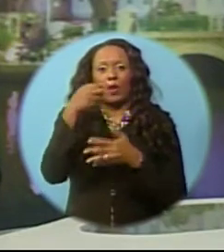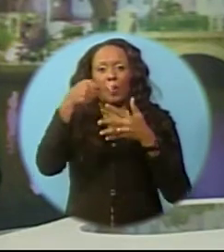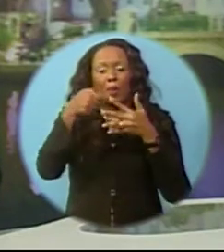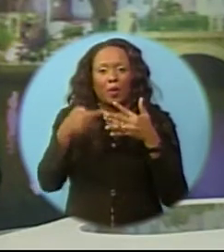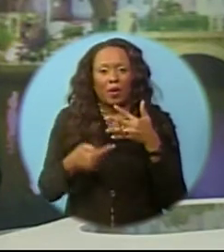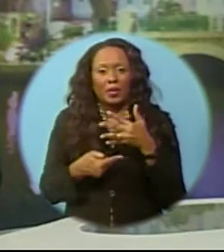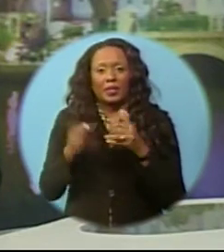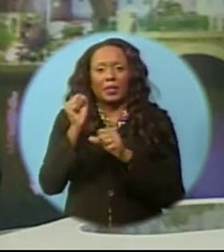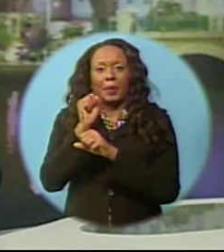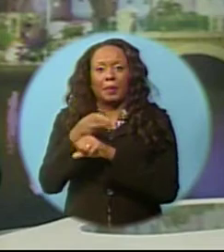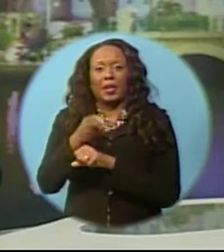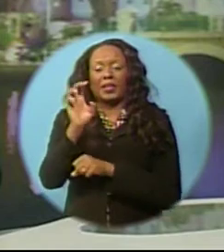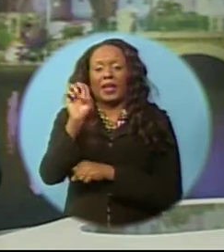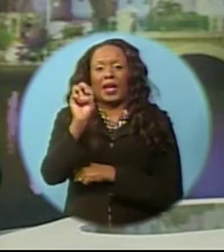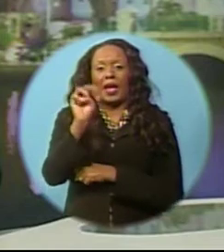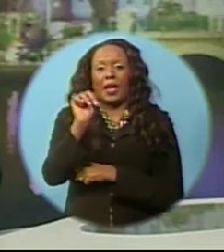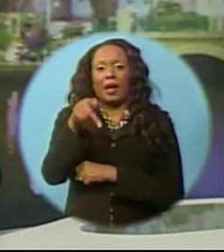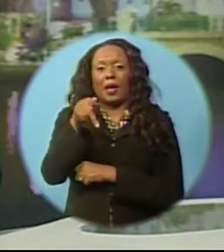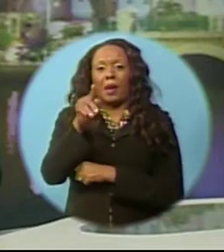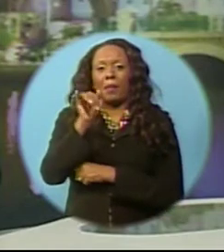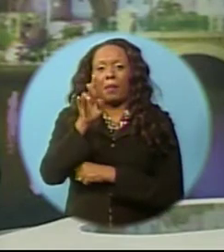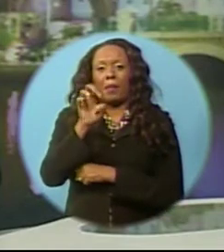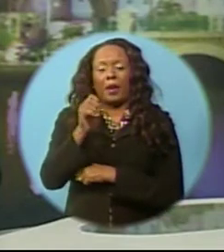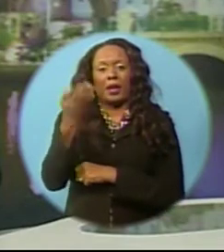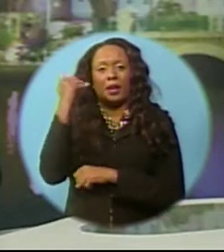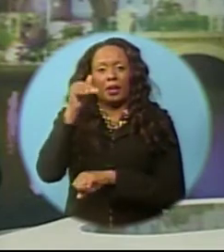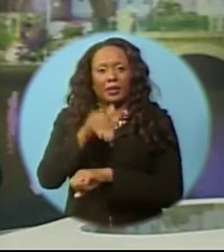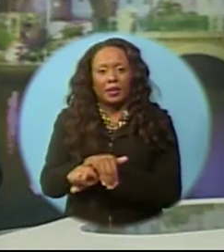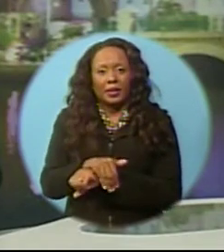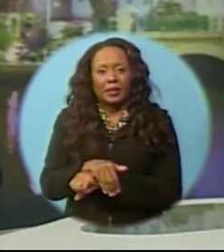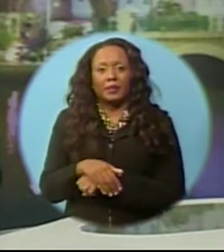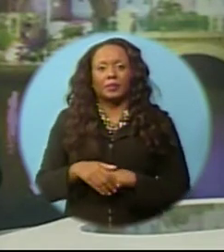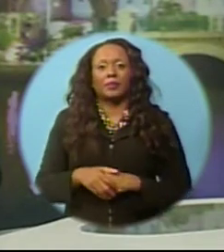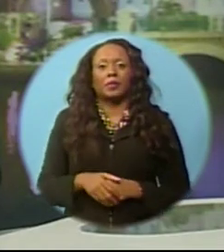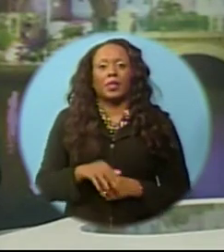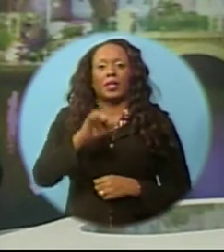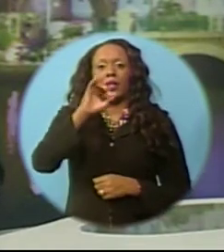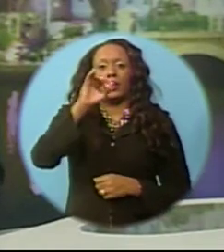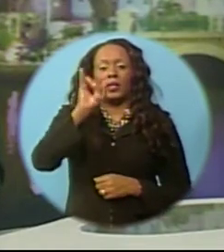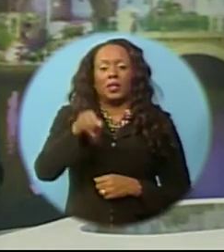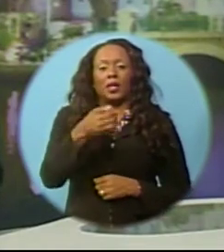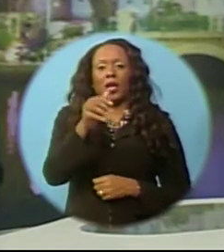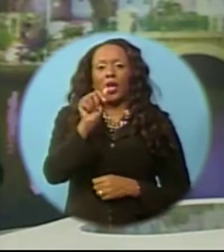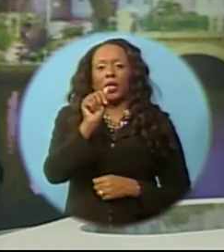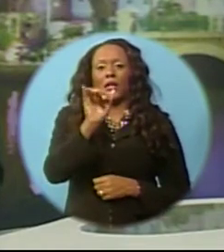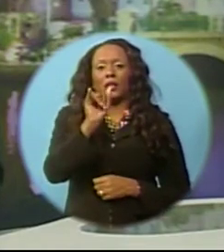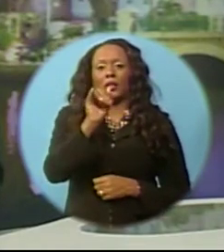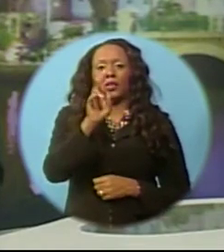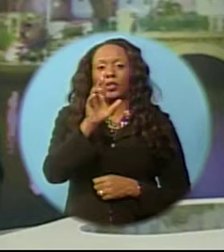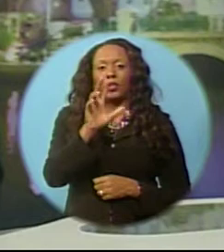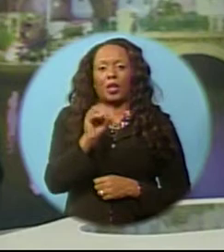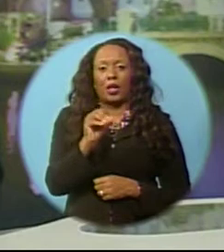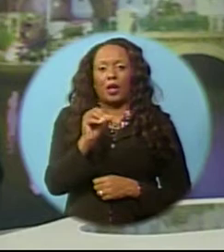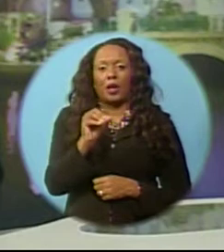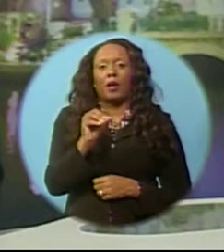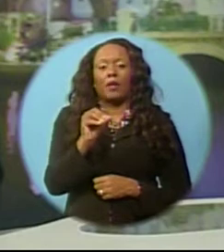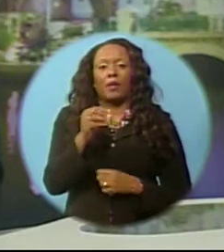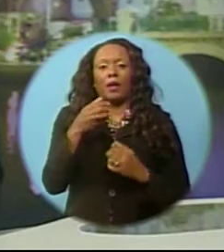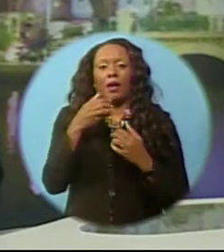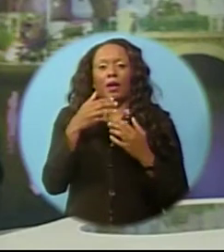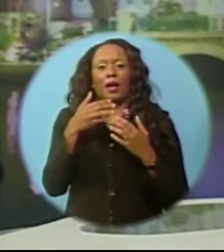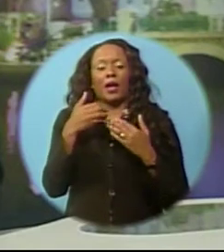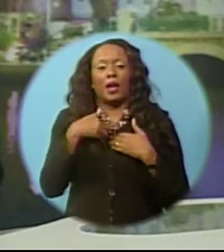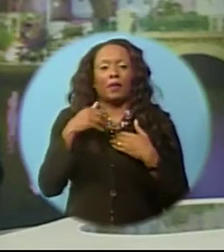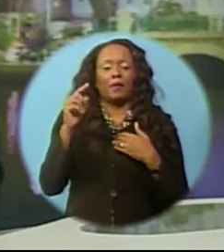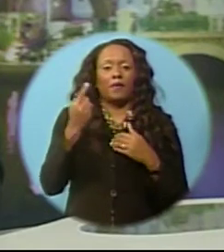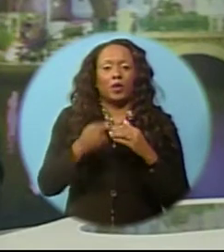over Empire last night at the BFA Wildy AstroTurf. Jaro Lombardo opened the scoring for UE in the 11th minute,